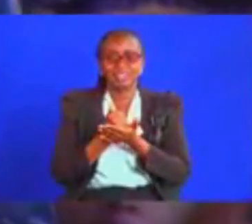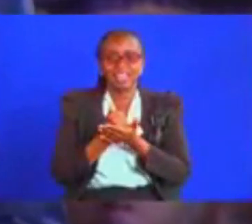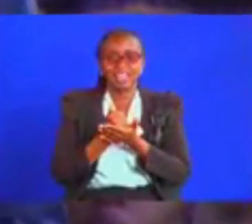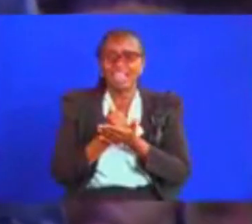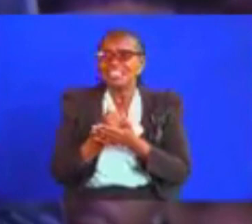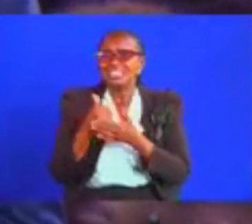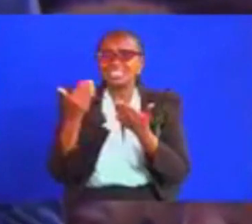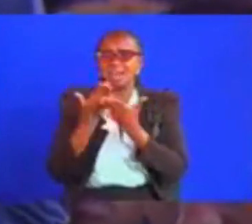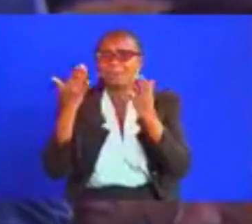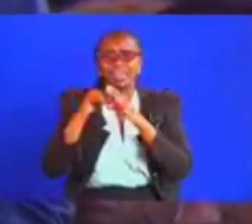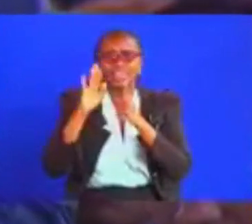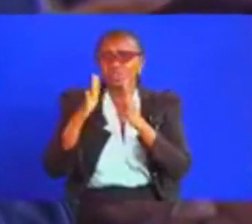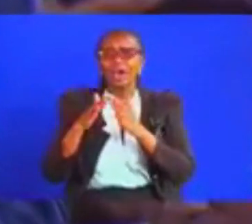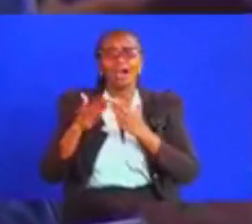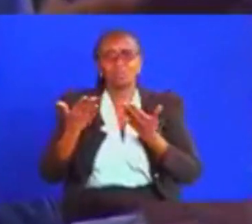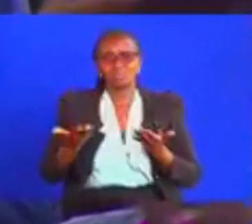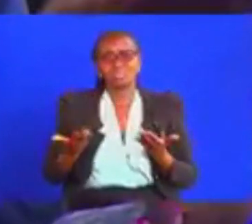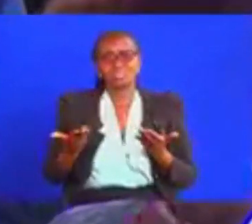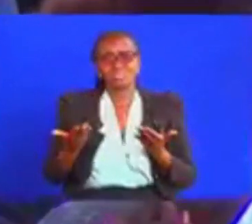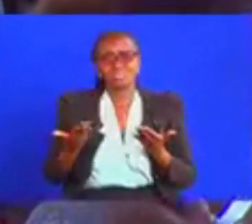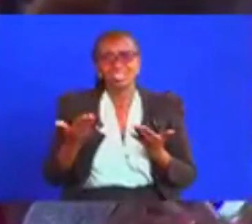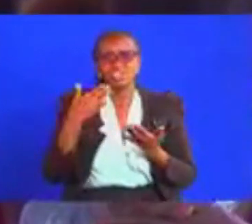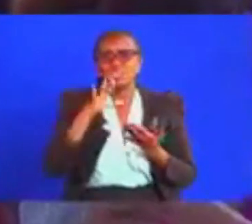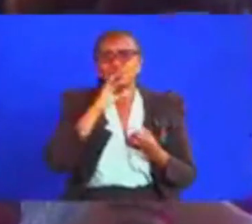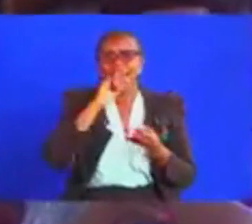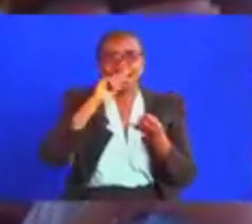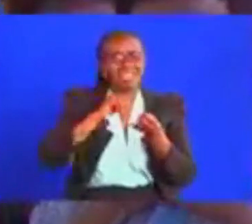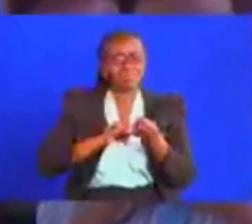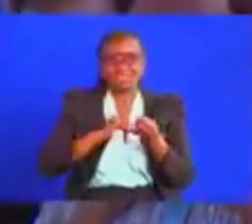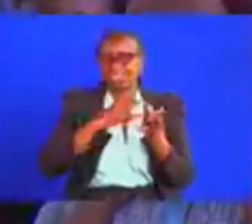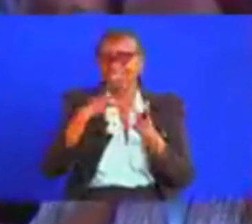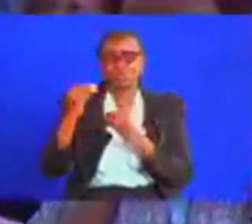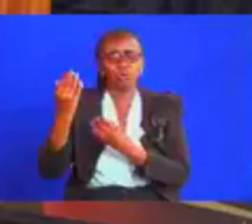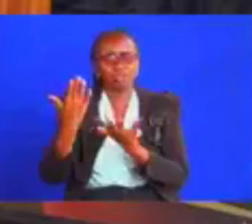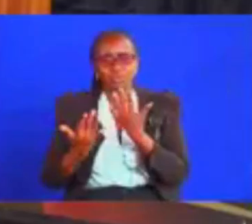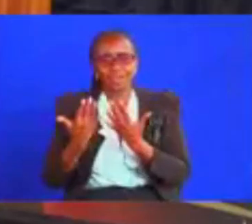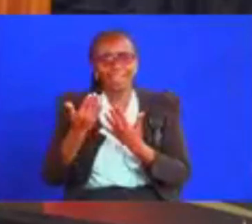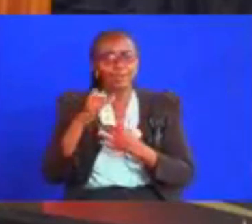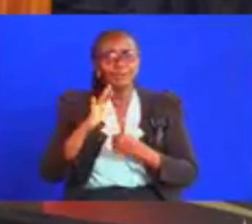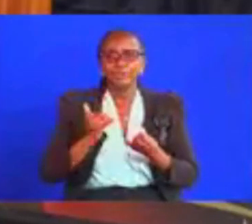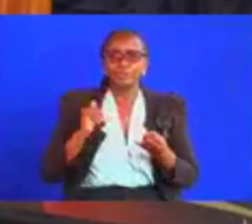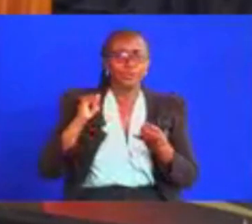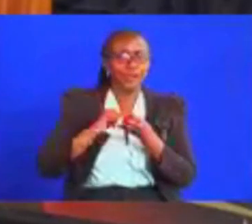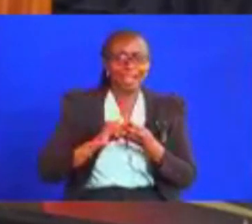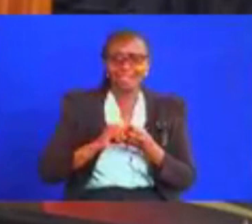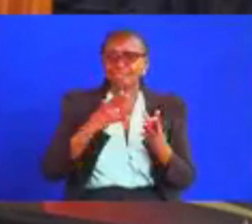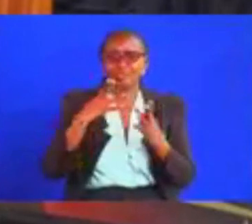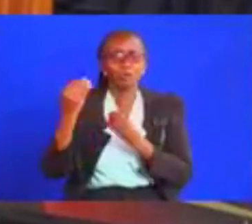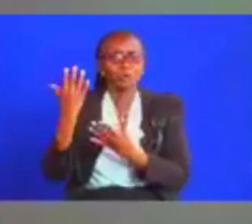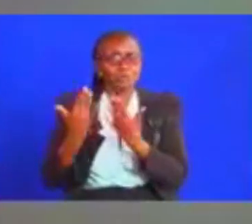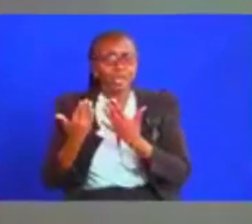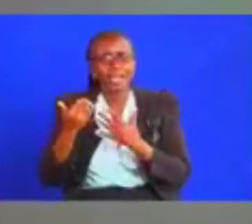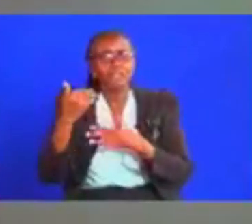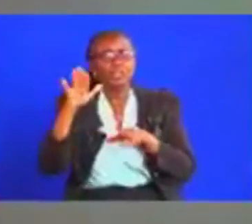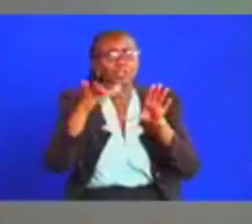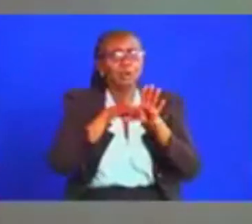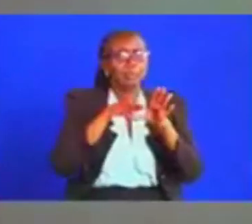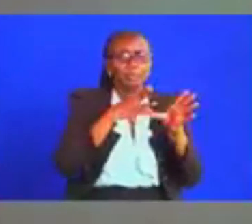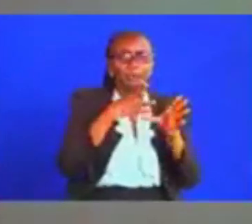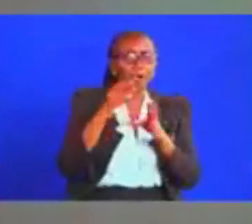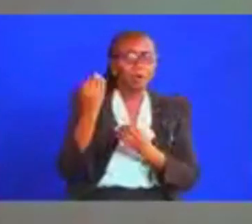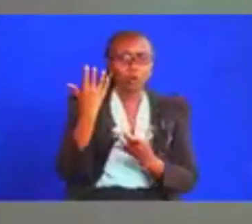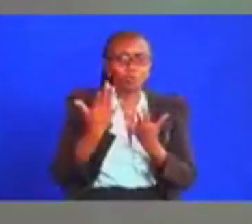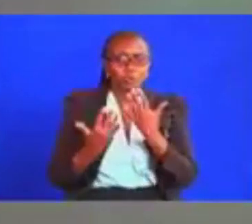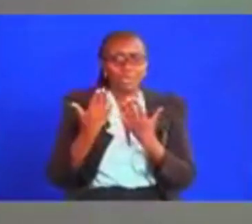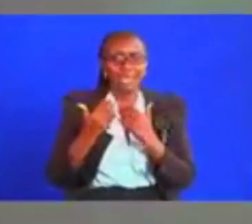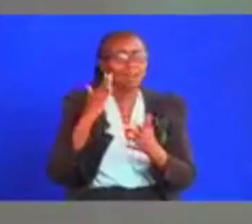somewhere in your house. Your husband is going to hell, your wife is going to hell, your members are going to hell, although they